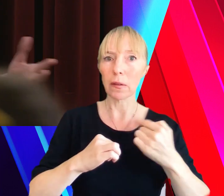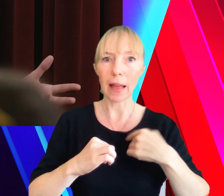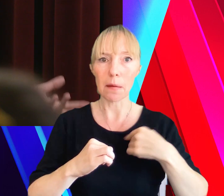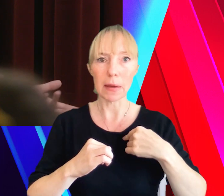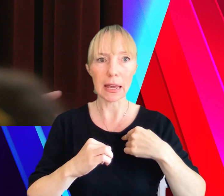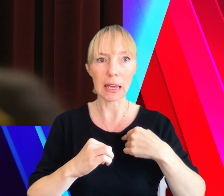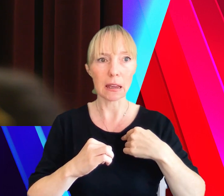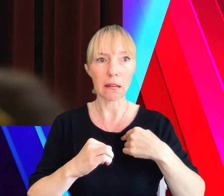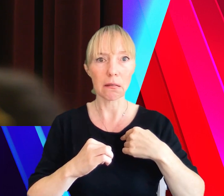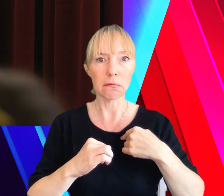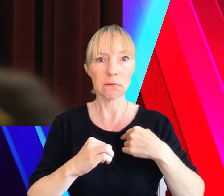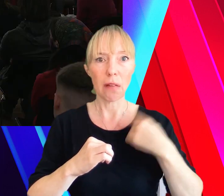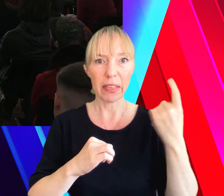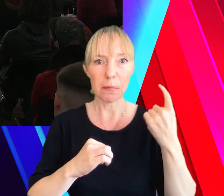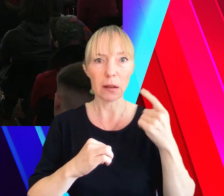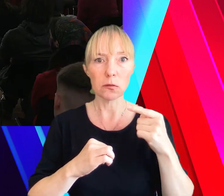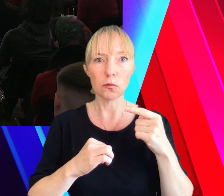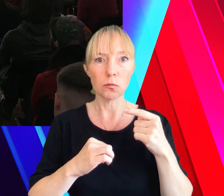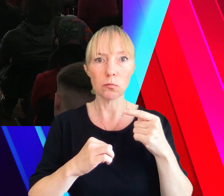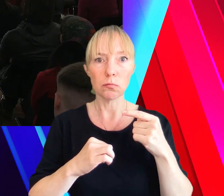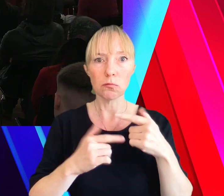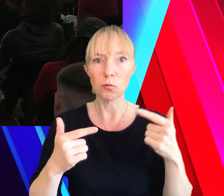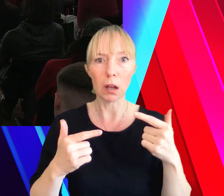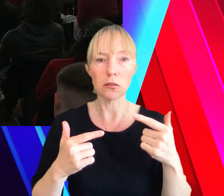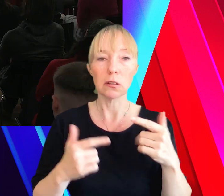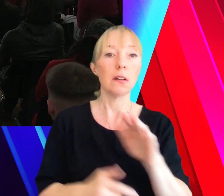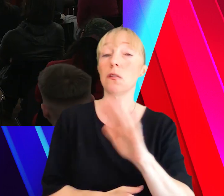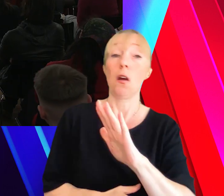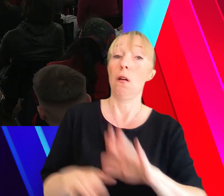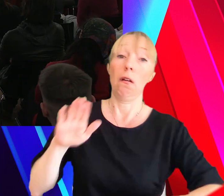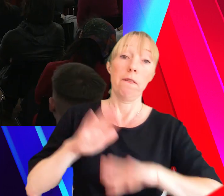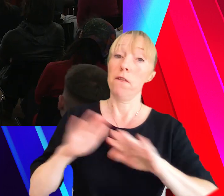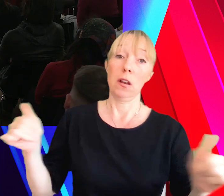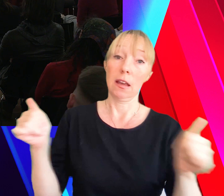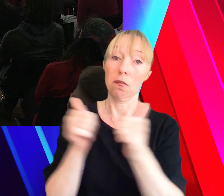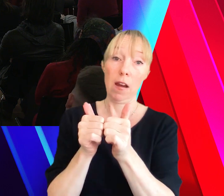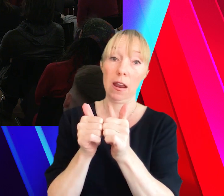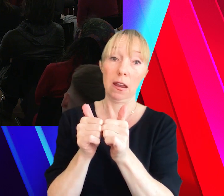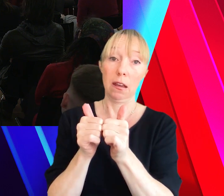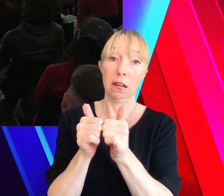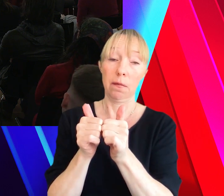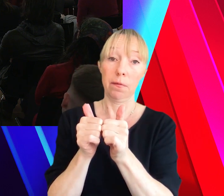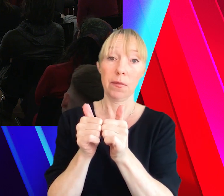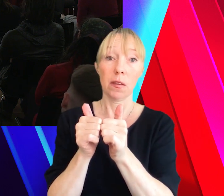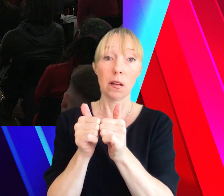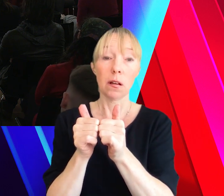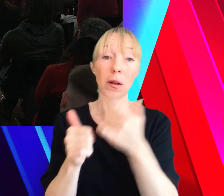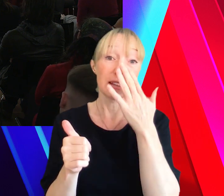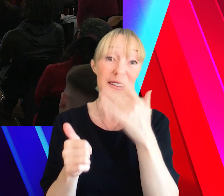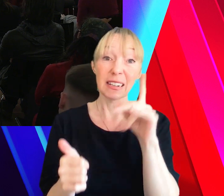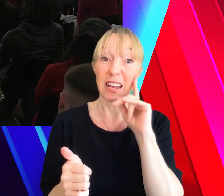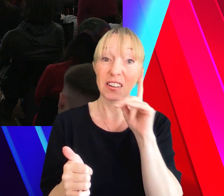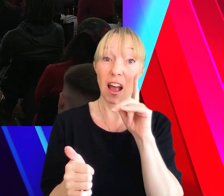for it, or would that be sort of me reading too much into it? No, I completely agree with that. I think